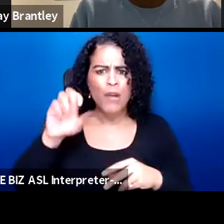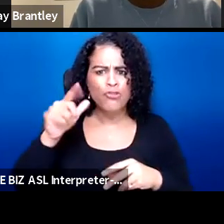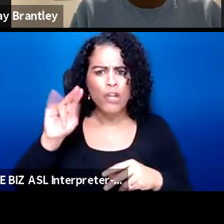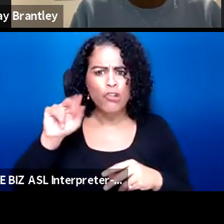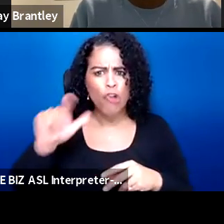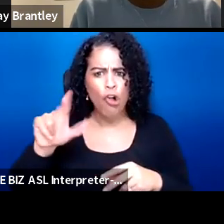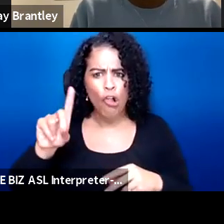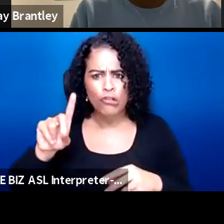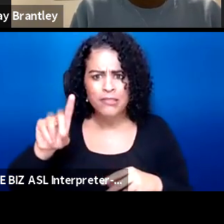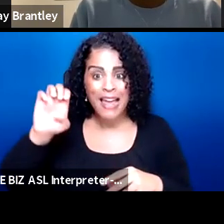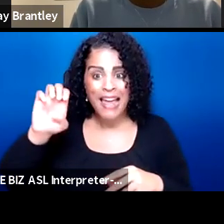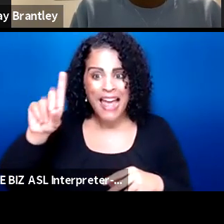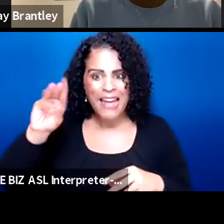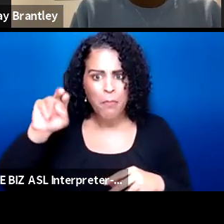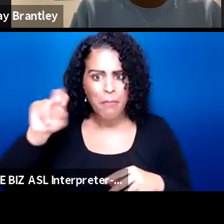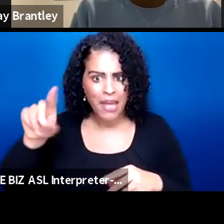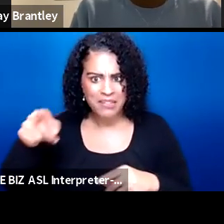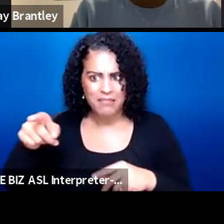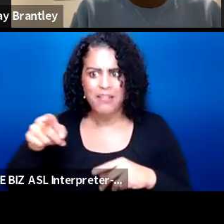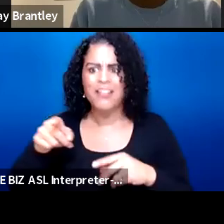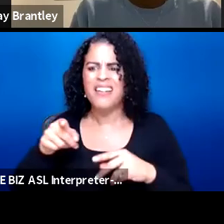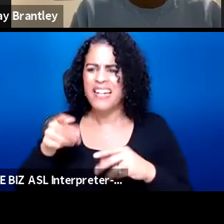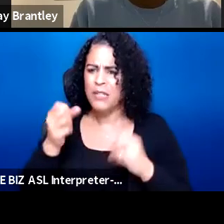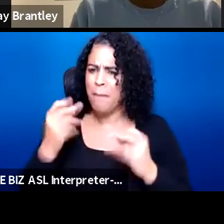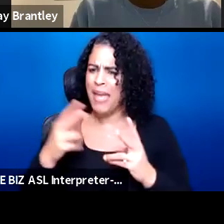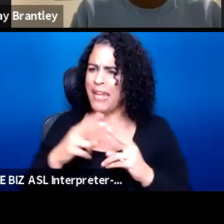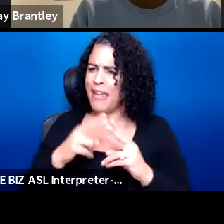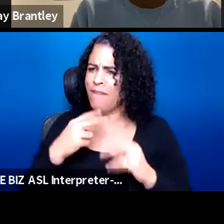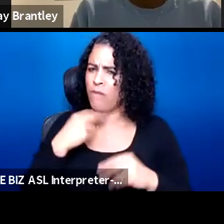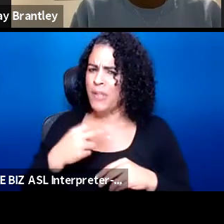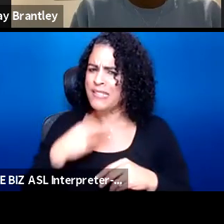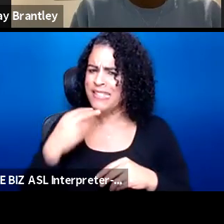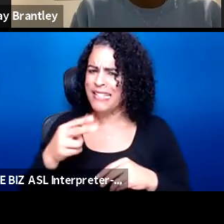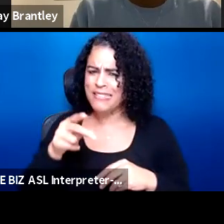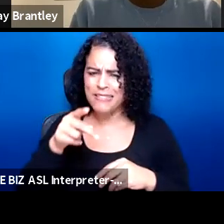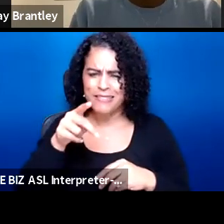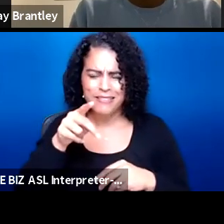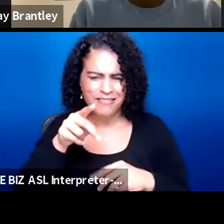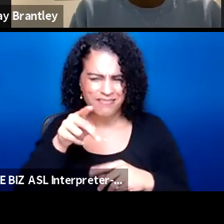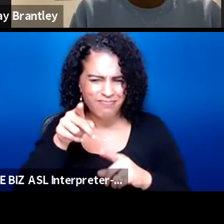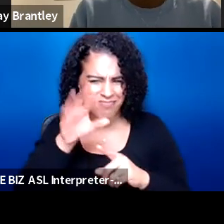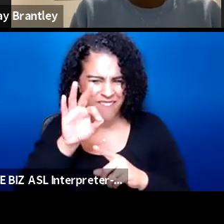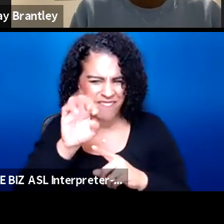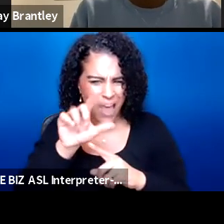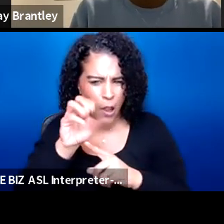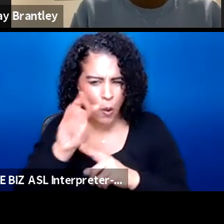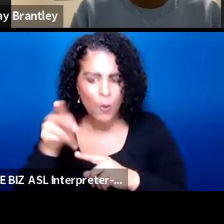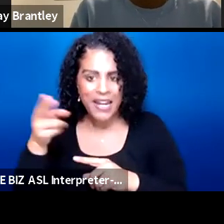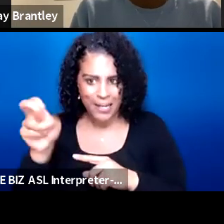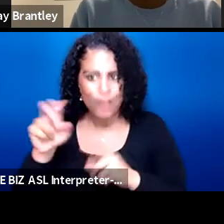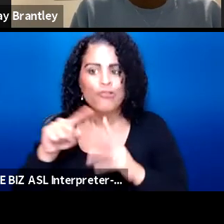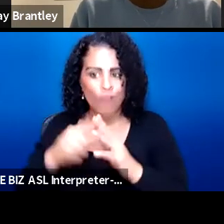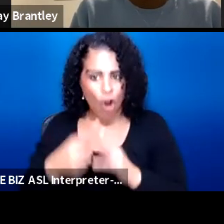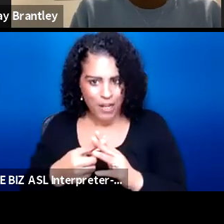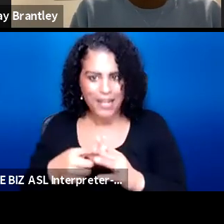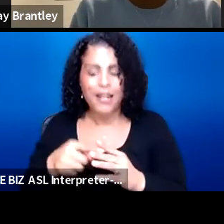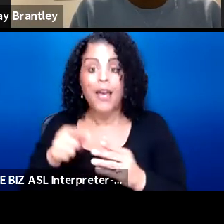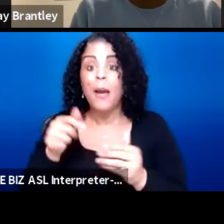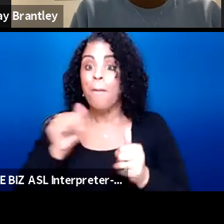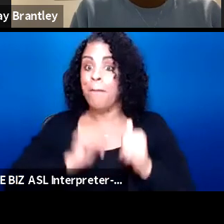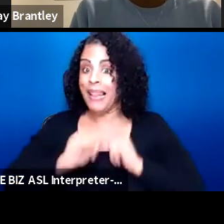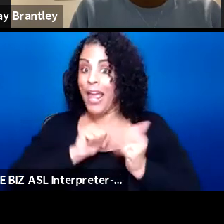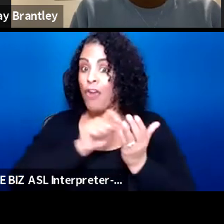who was a Many Voices Fellow, or was it Jerome Fellow at the Playwright Center? And he started Playwrights of Color Collective.